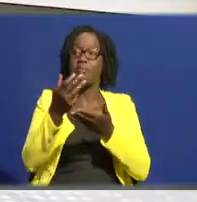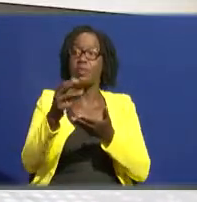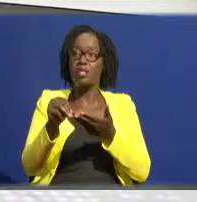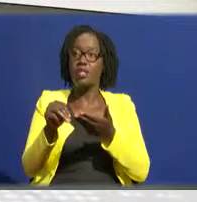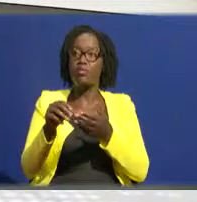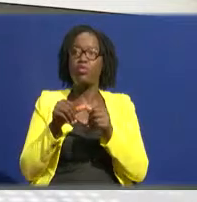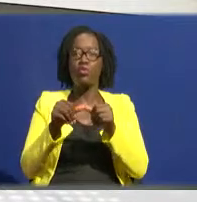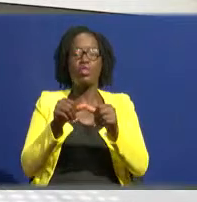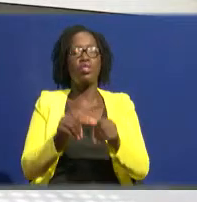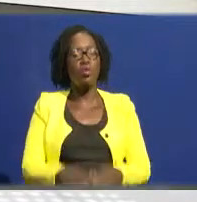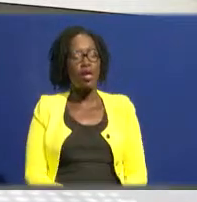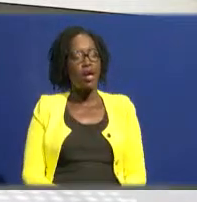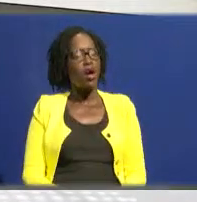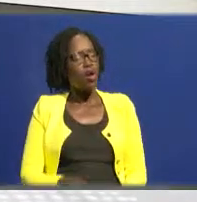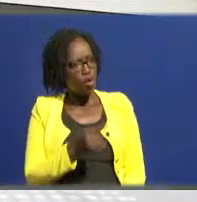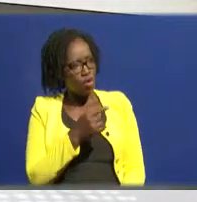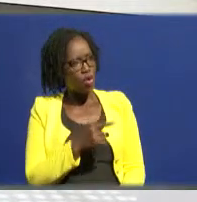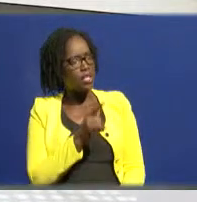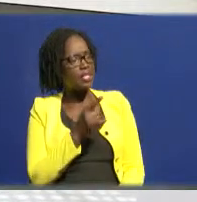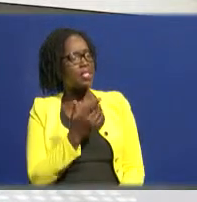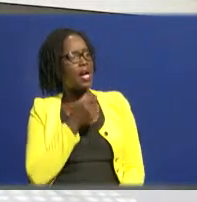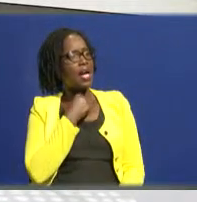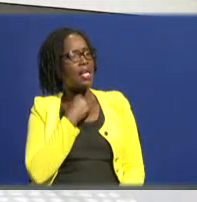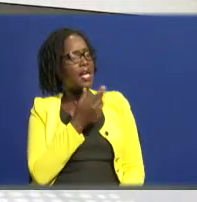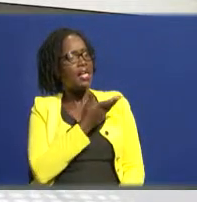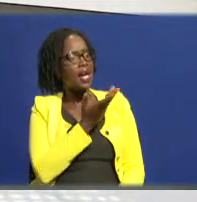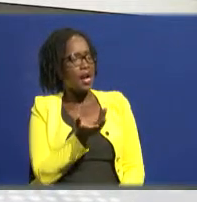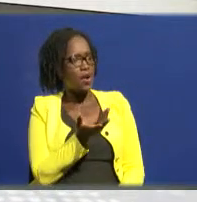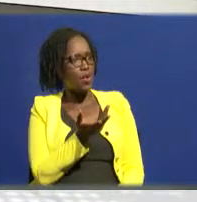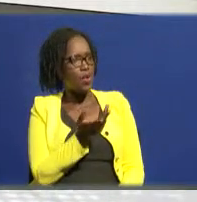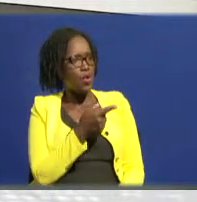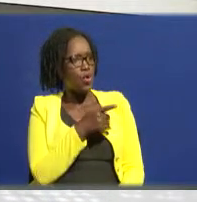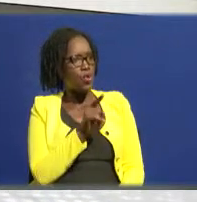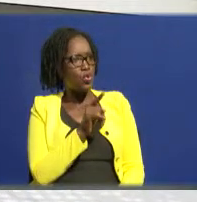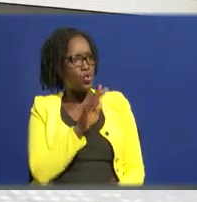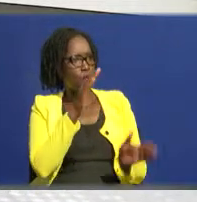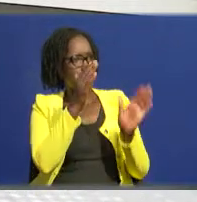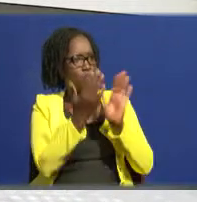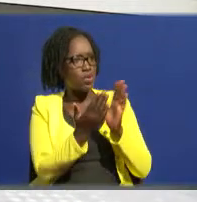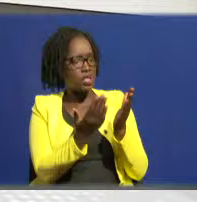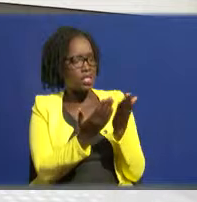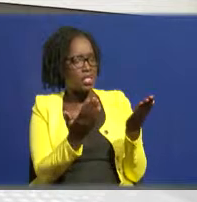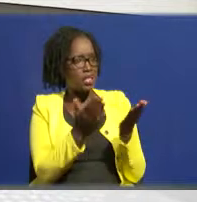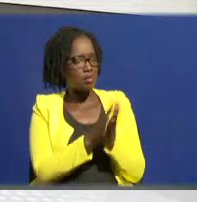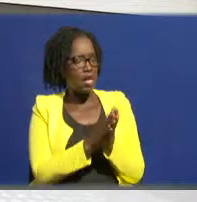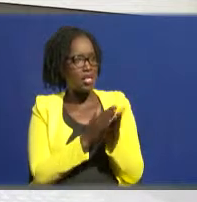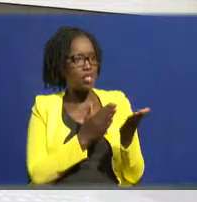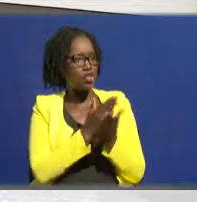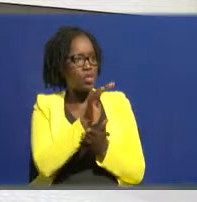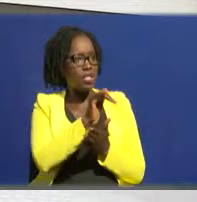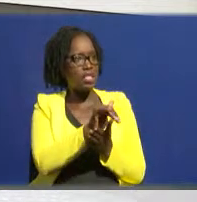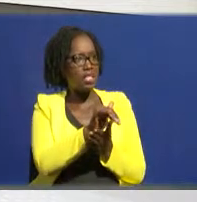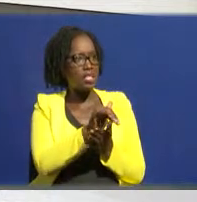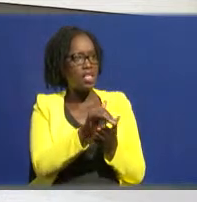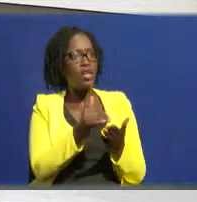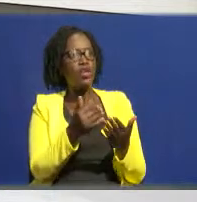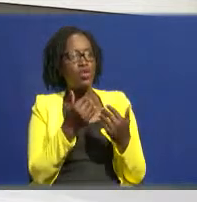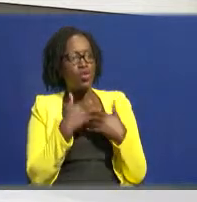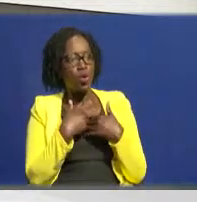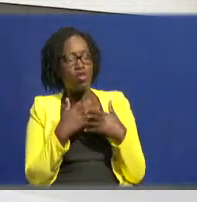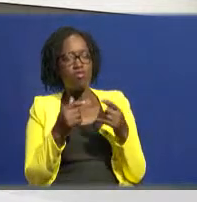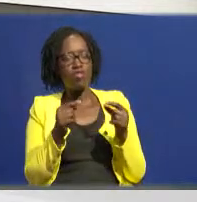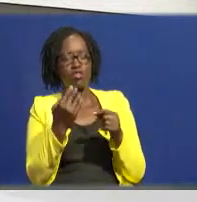even to continue life. All right. And I like how you are actually approaching this by ensuring that you have camps and in